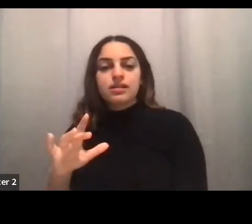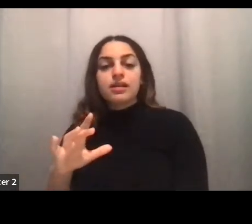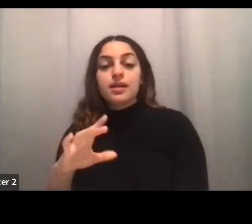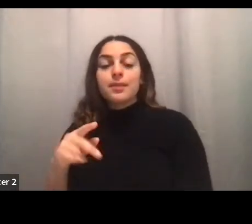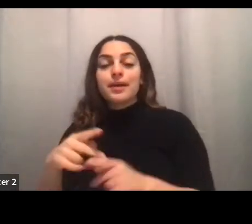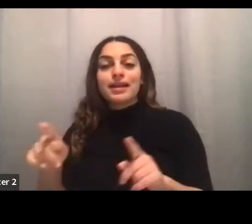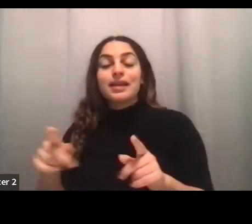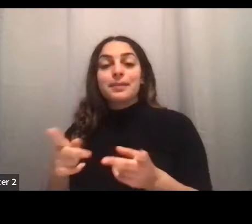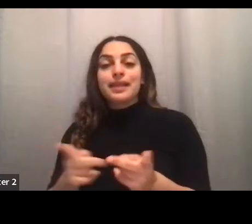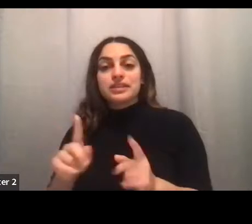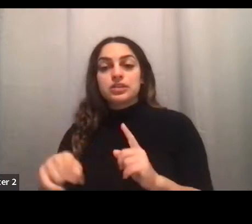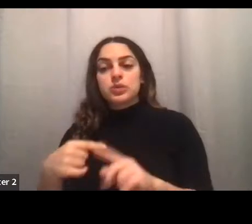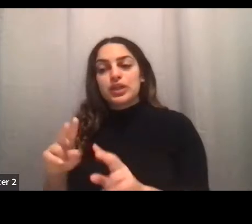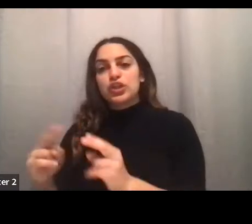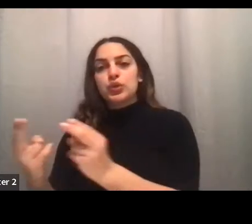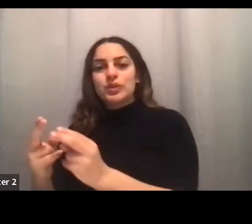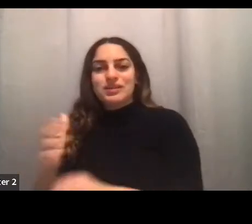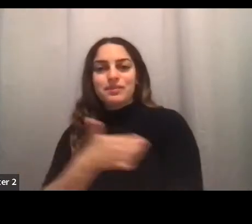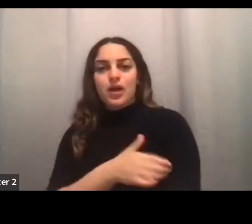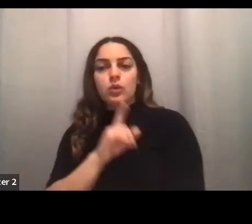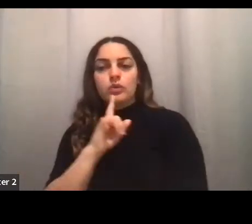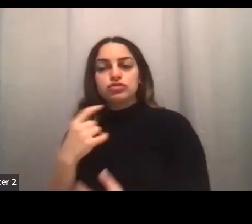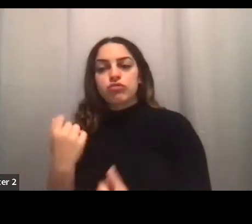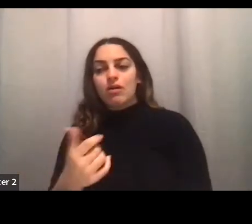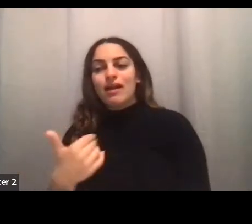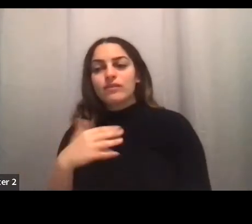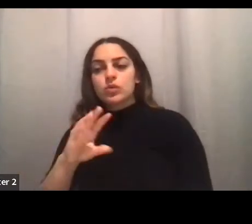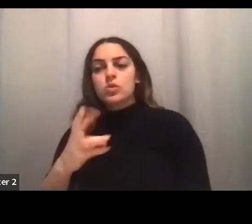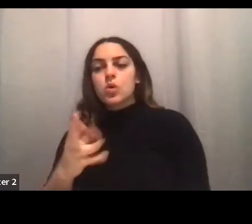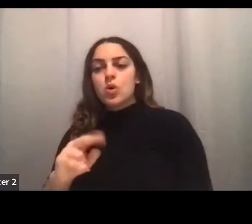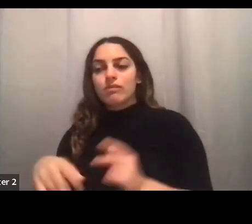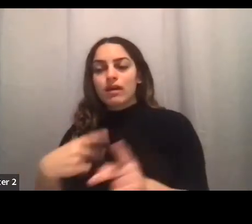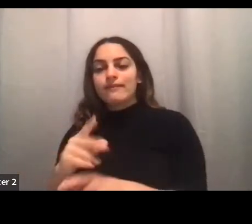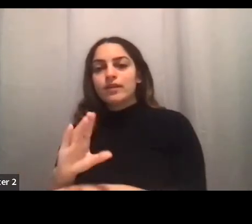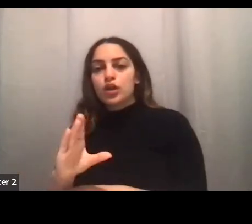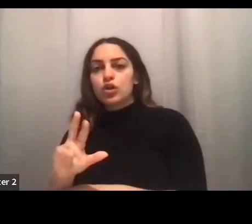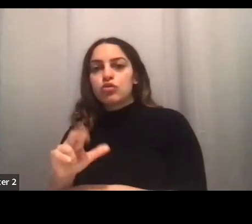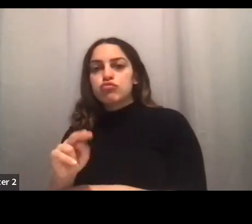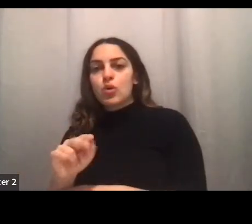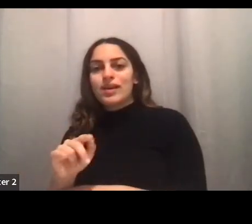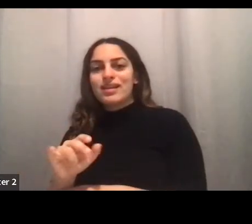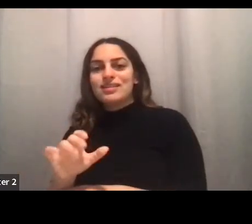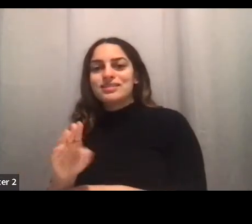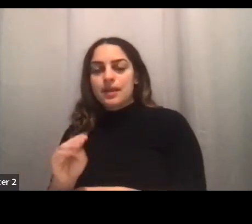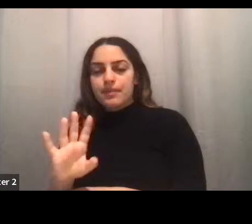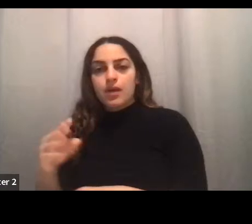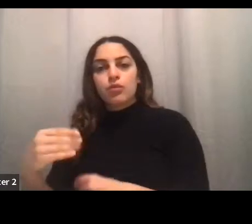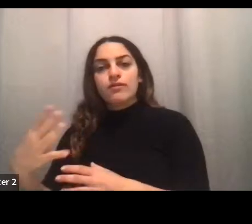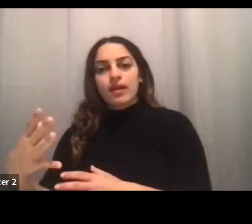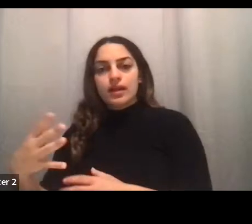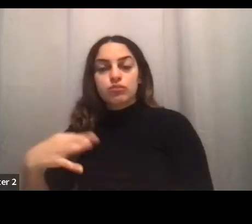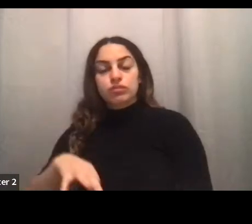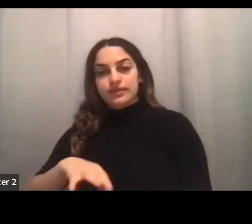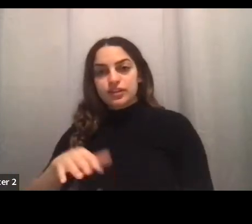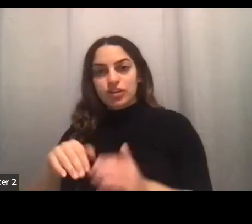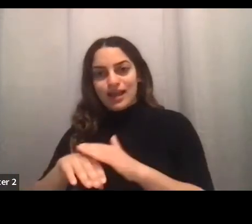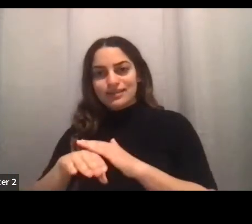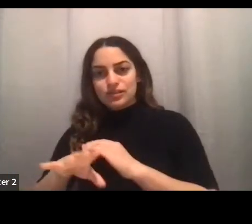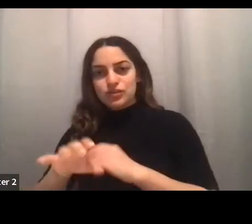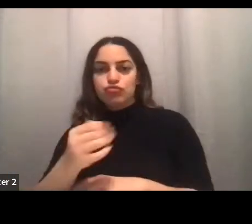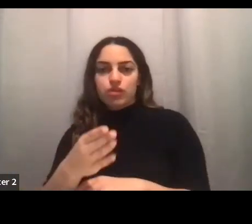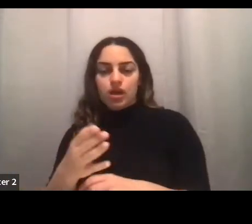strong unions had their own forms of cronyism that provided privileged access to jobs for people with personal connections to labor